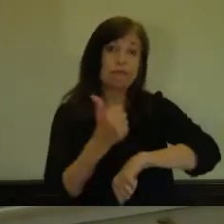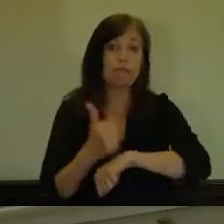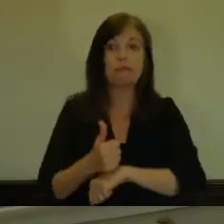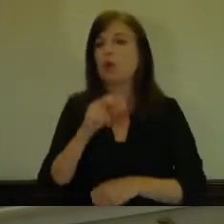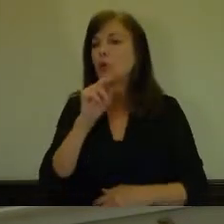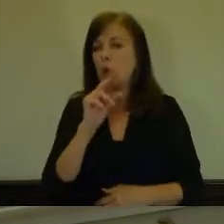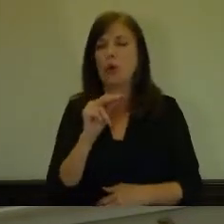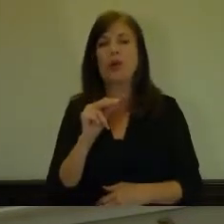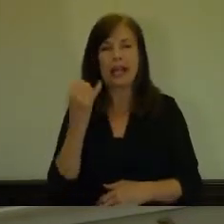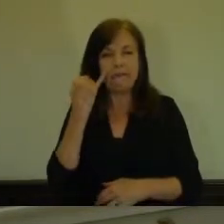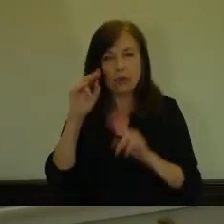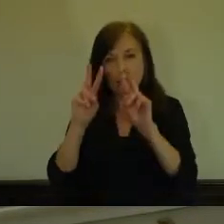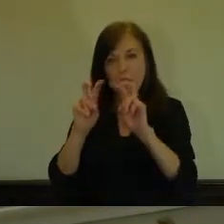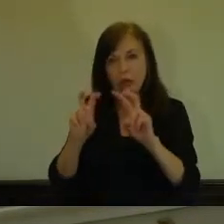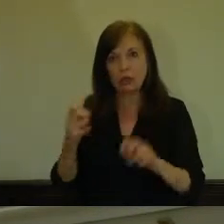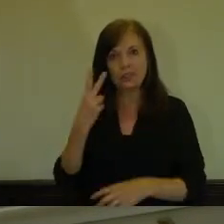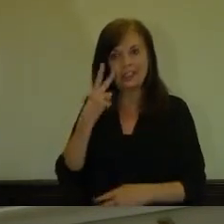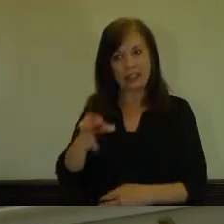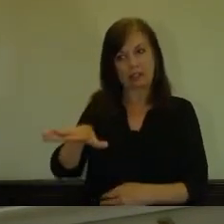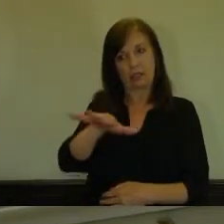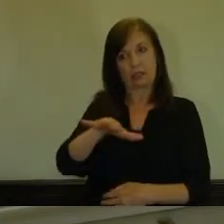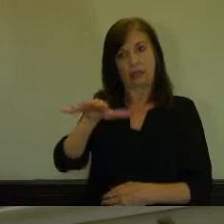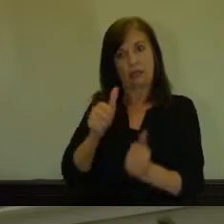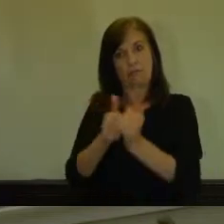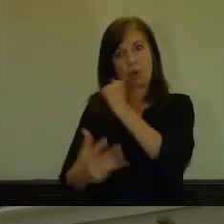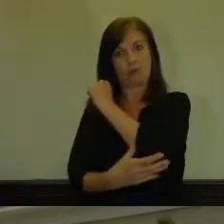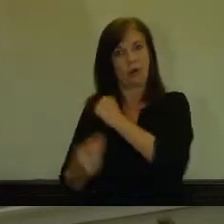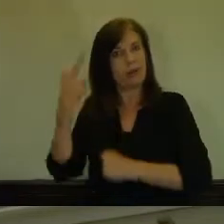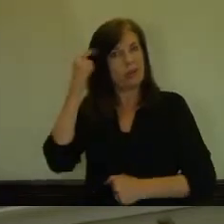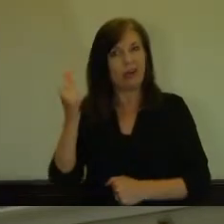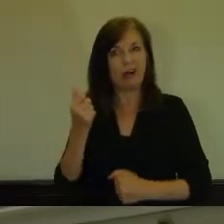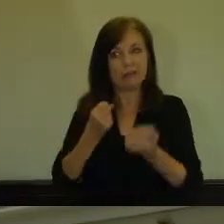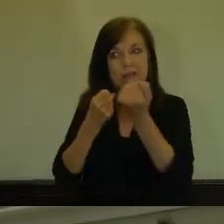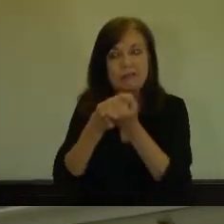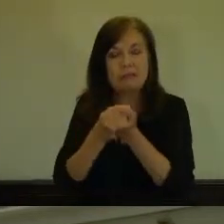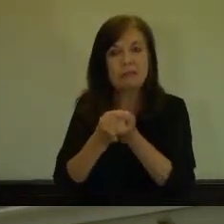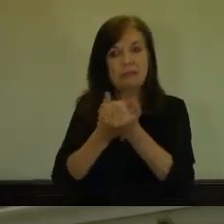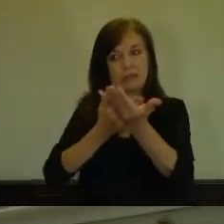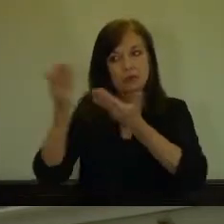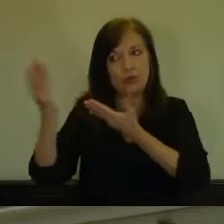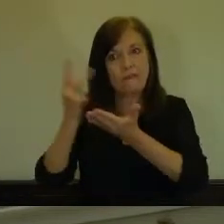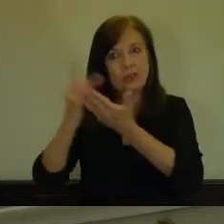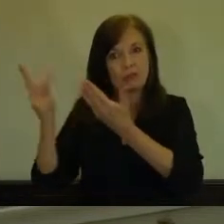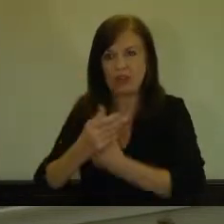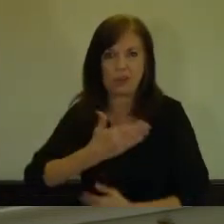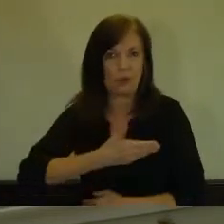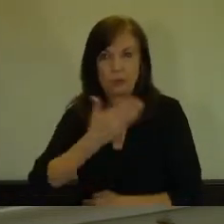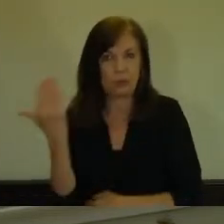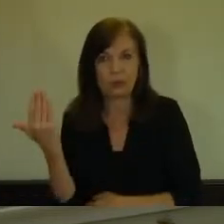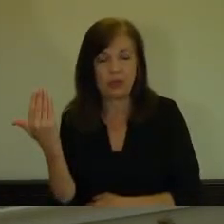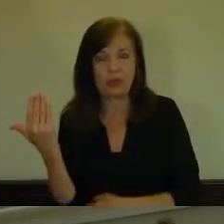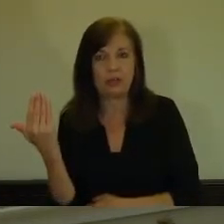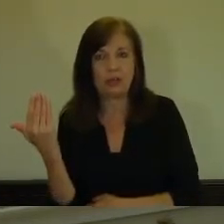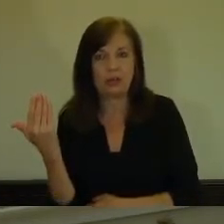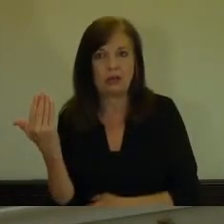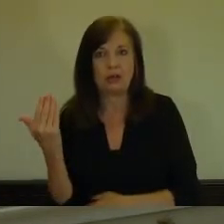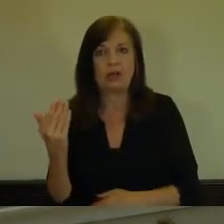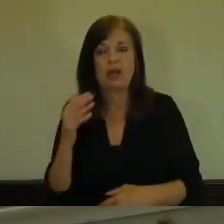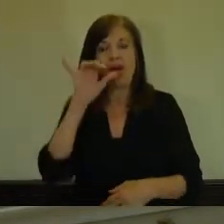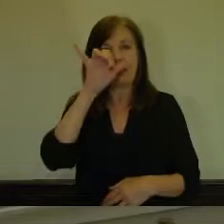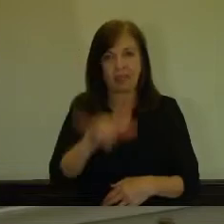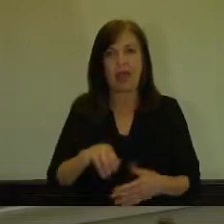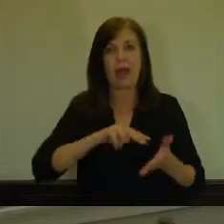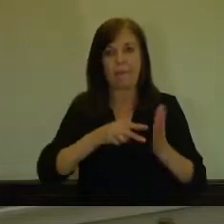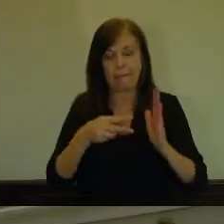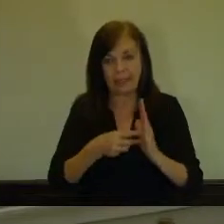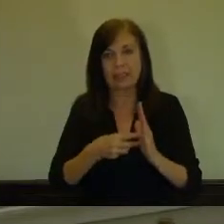and neglect. The loss of opportunity and stolen futures are the intentional consequences of the